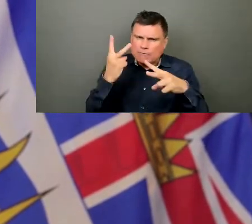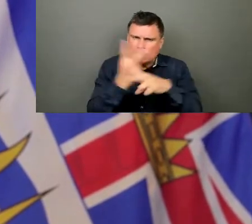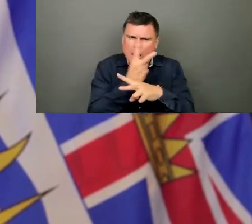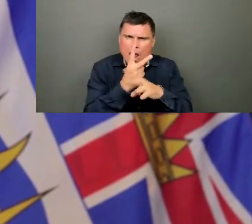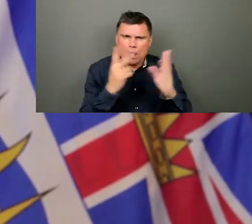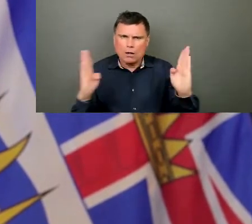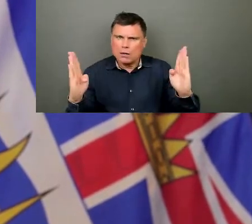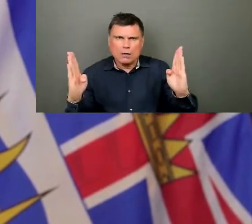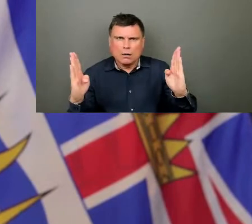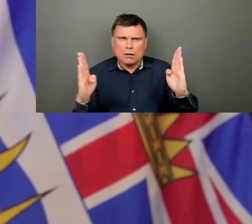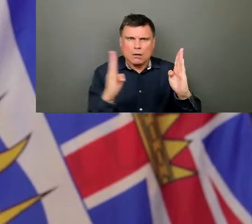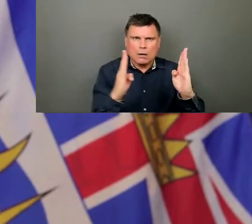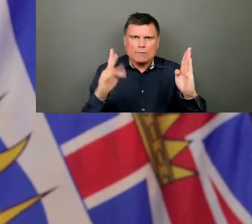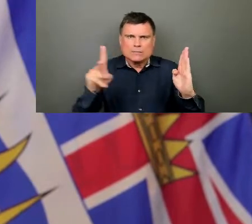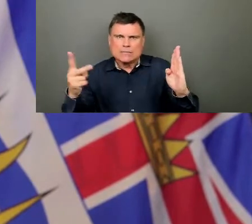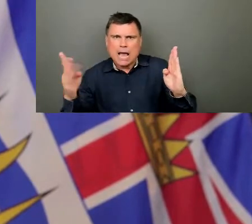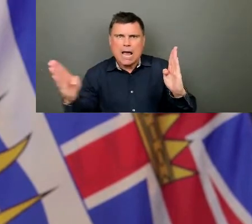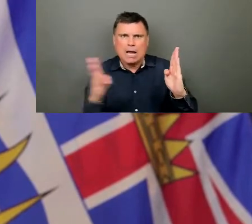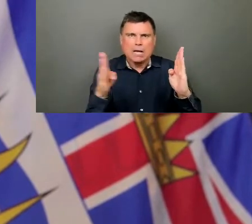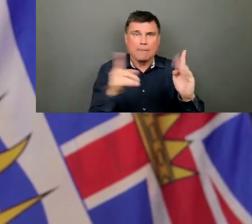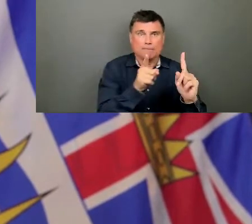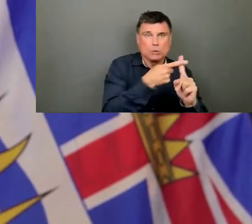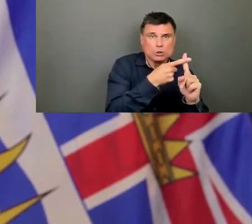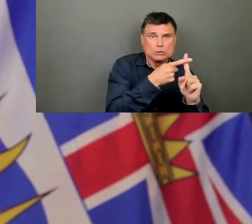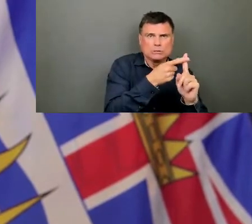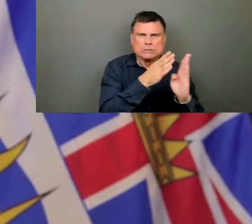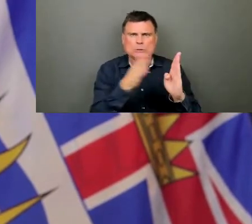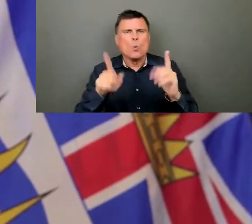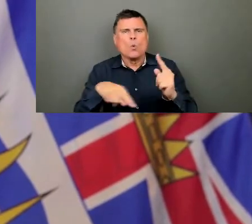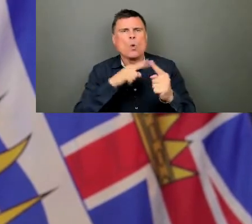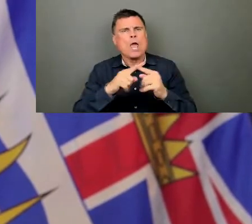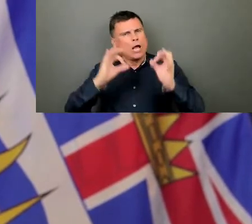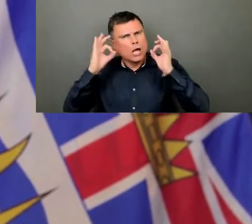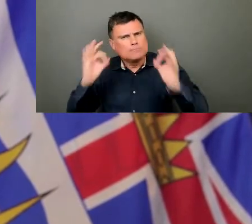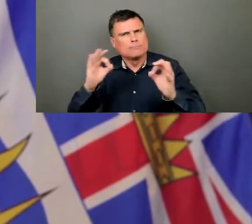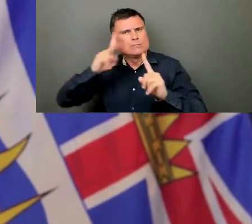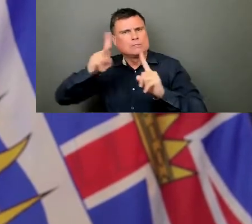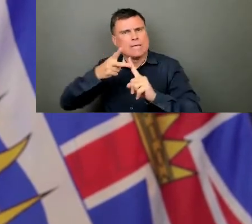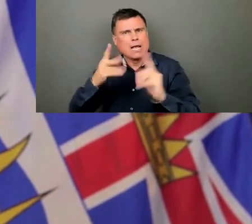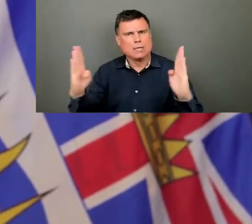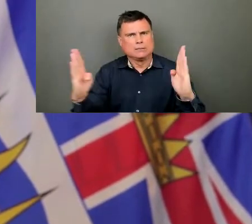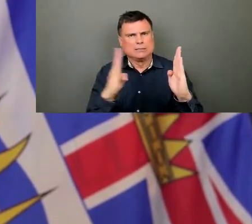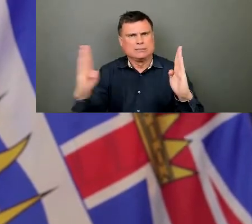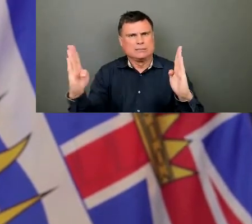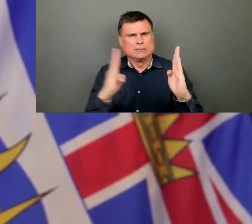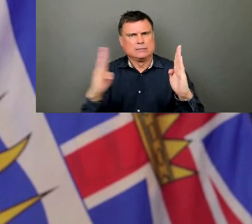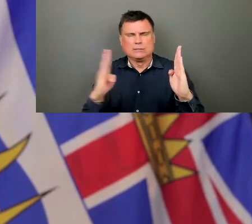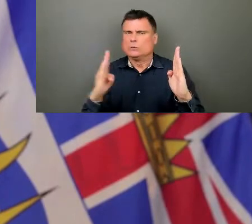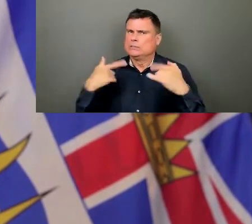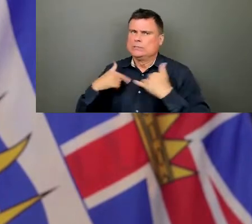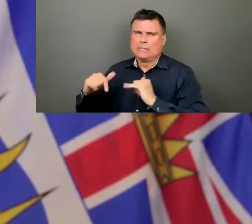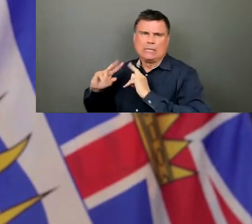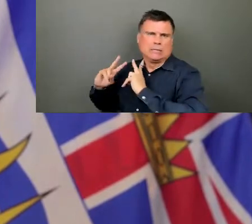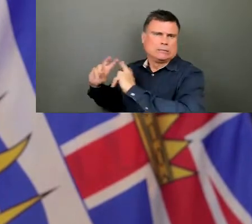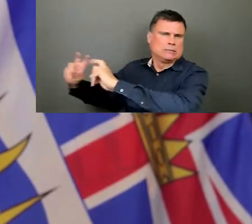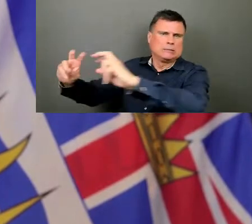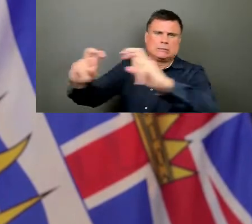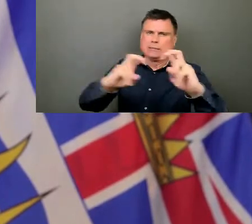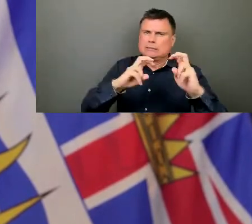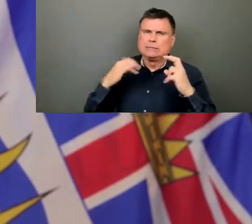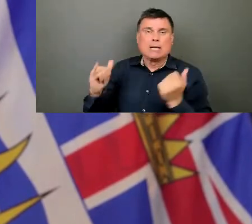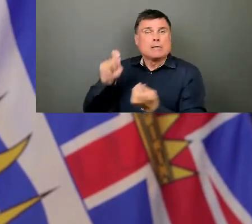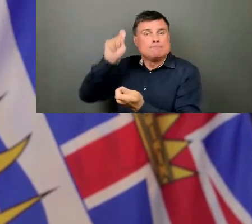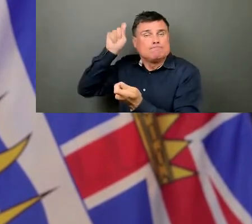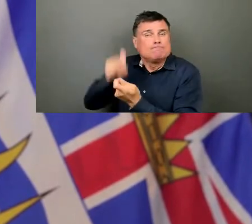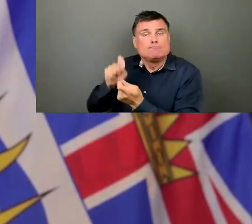probably somewhere around 6 to 8 months. And so that would put us, for most people in long-term care, somewhere